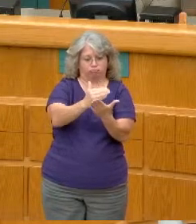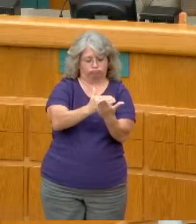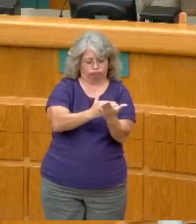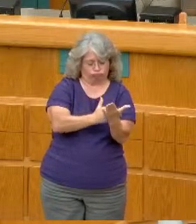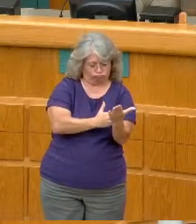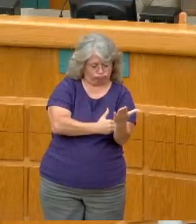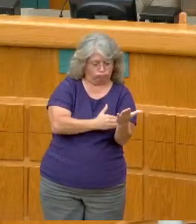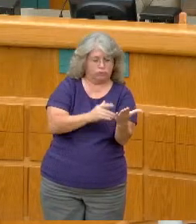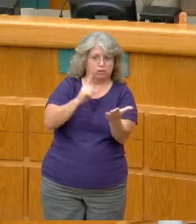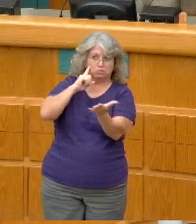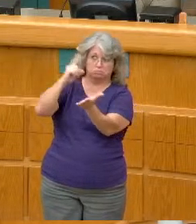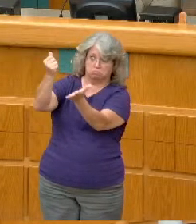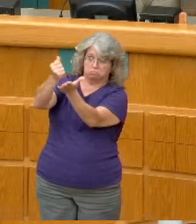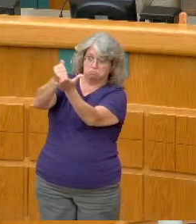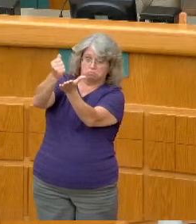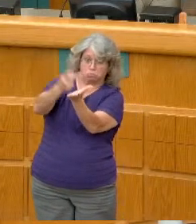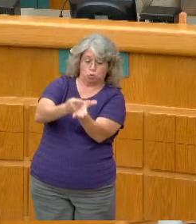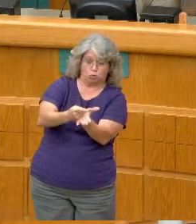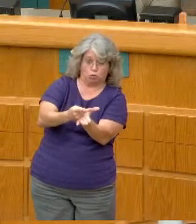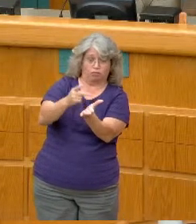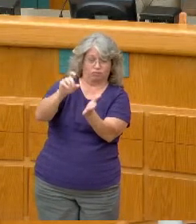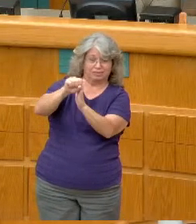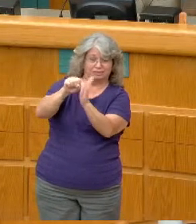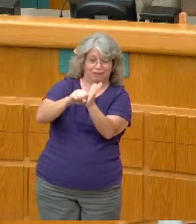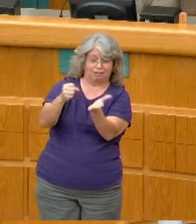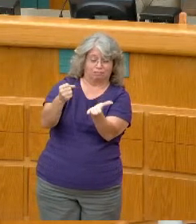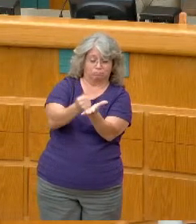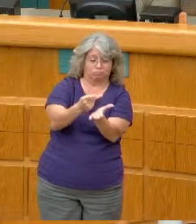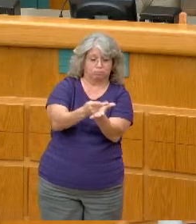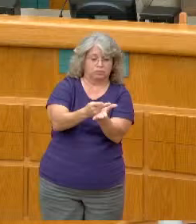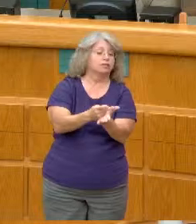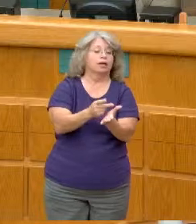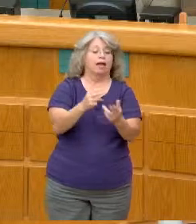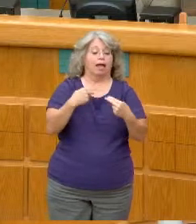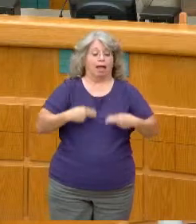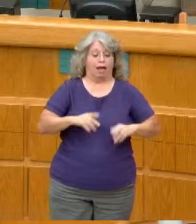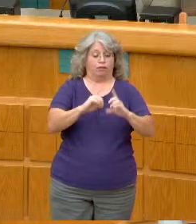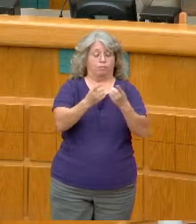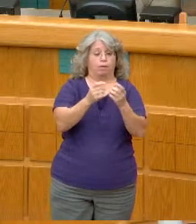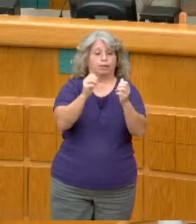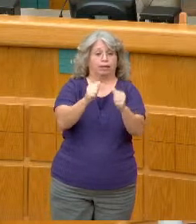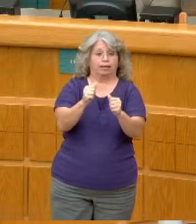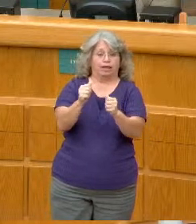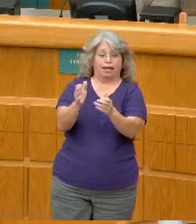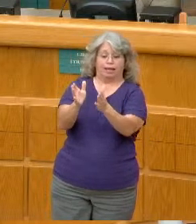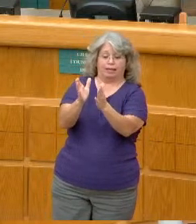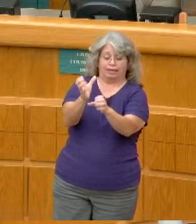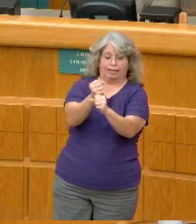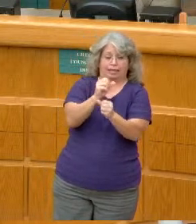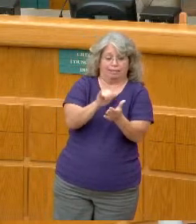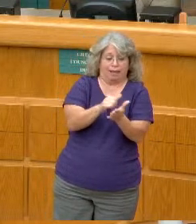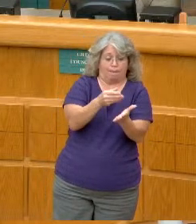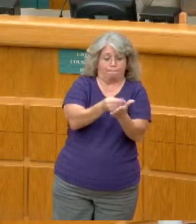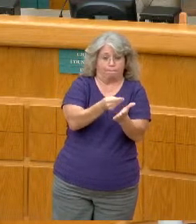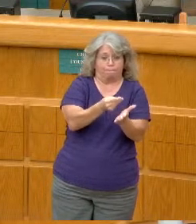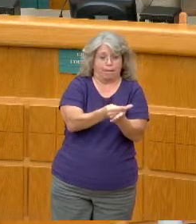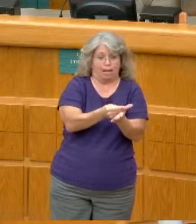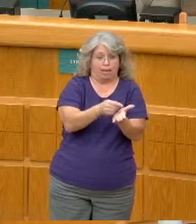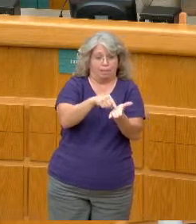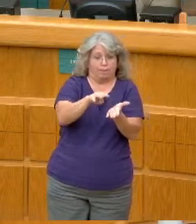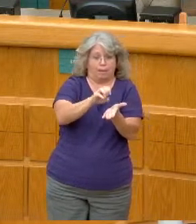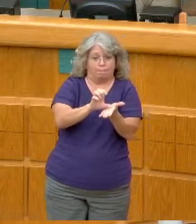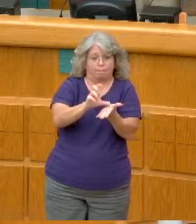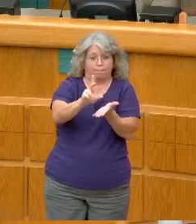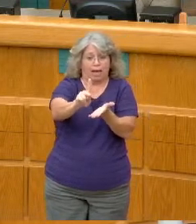to those that are ahead of us must be directly related to a plan which must be approved in writing by